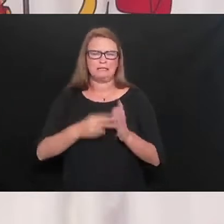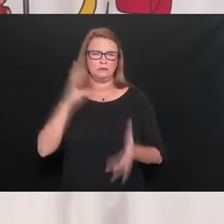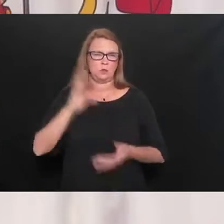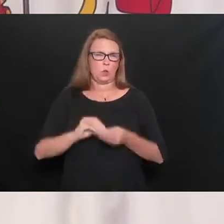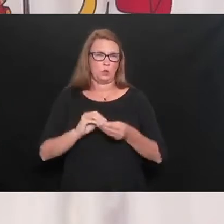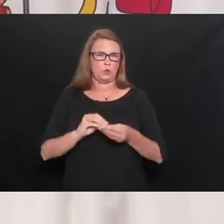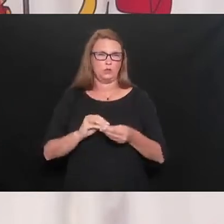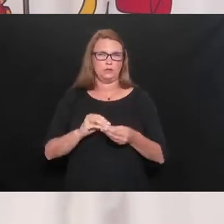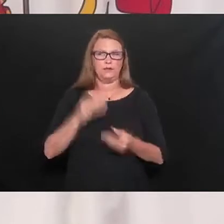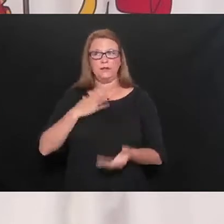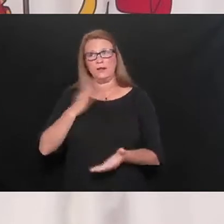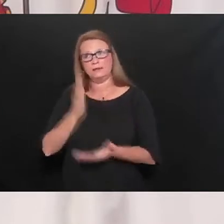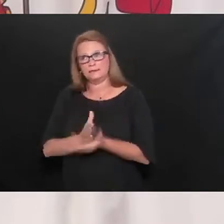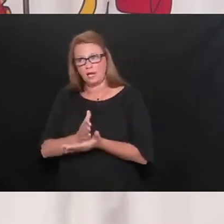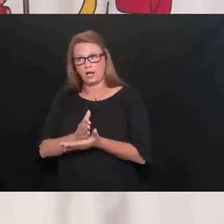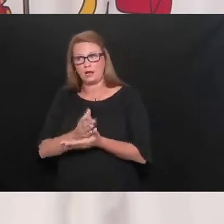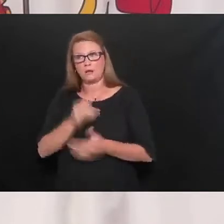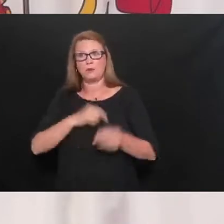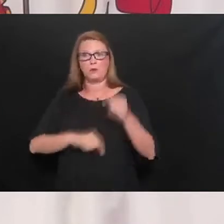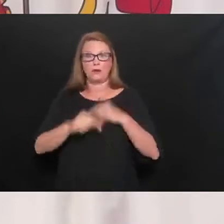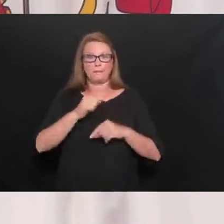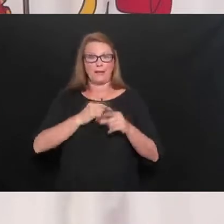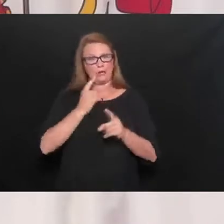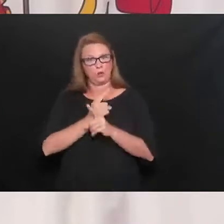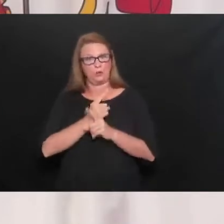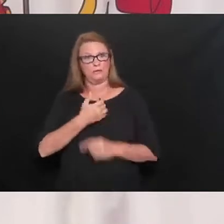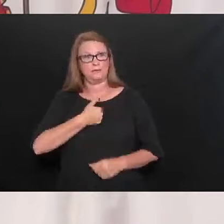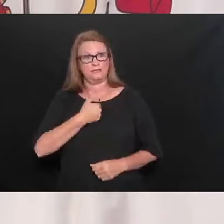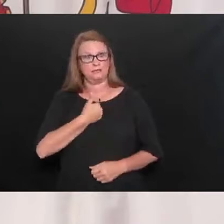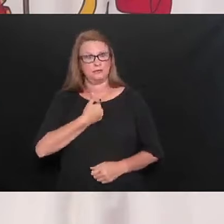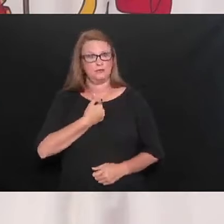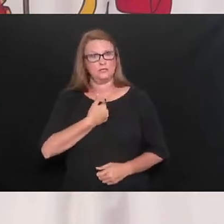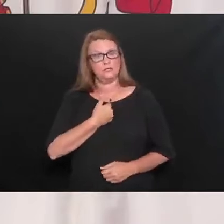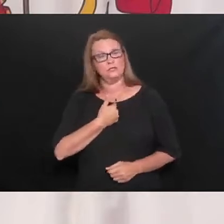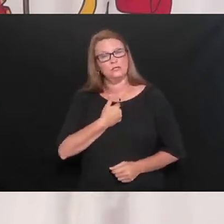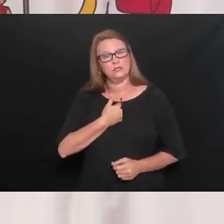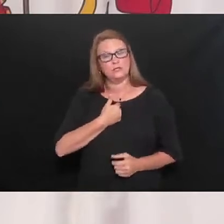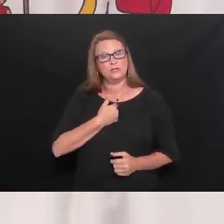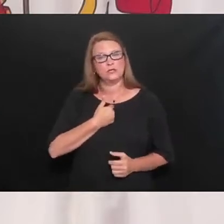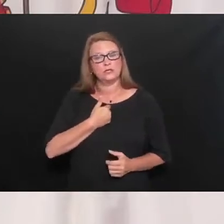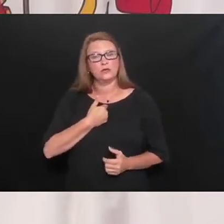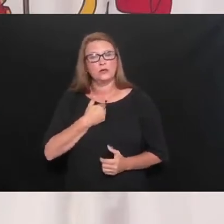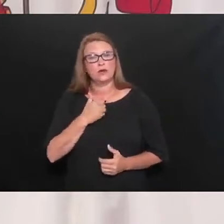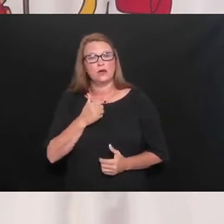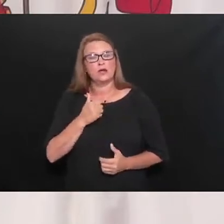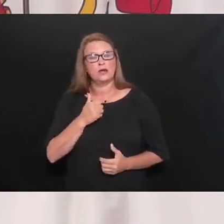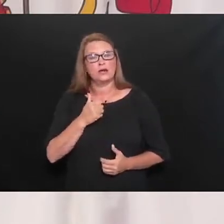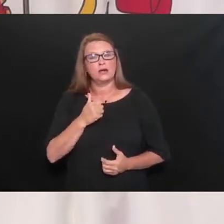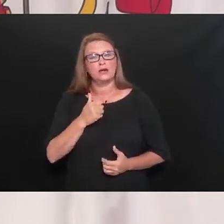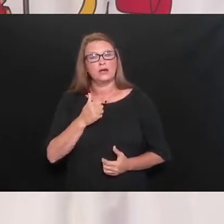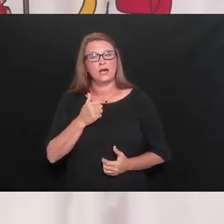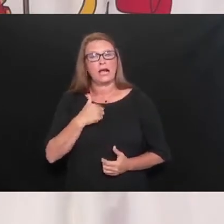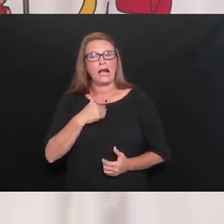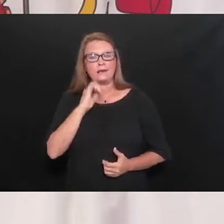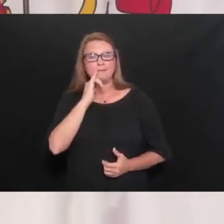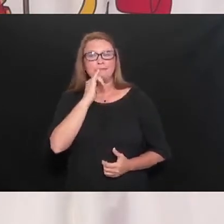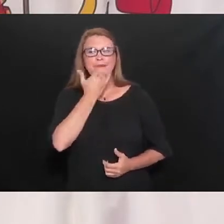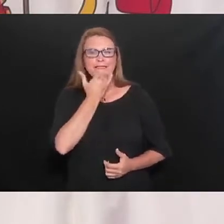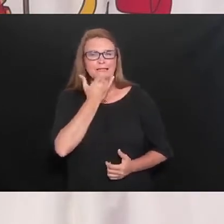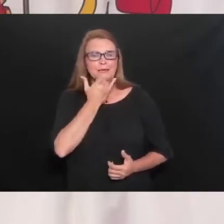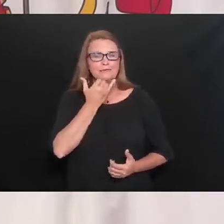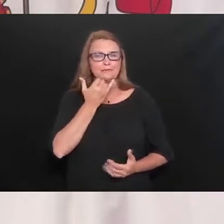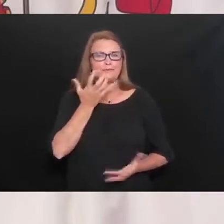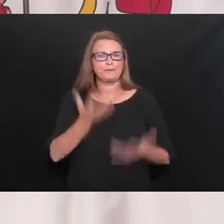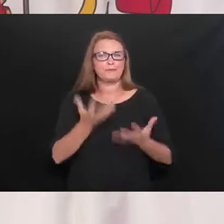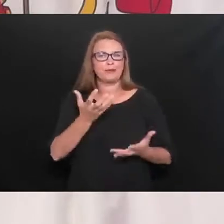then I stopped and went back. And if along the way I mess up and